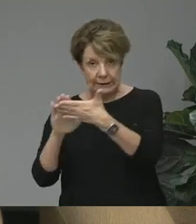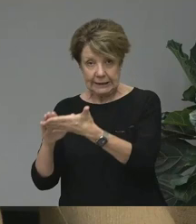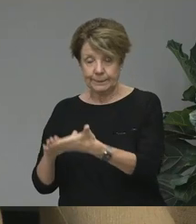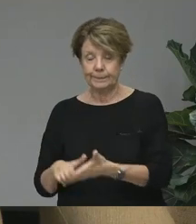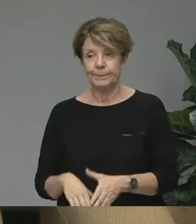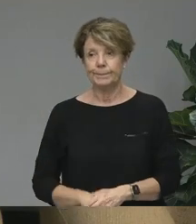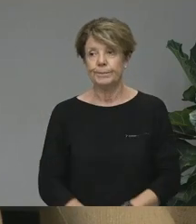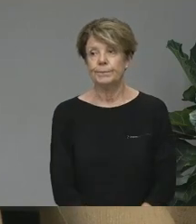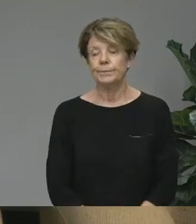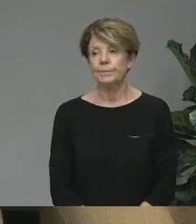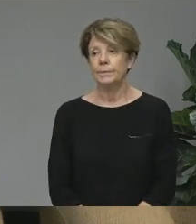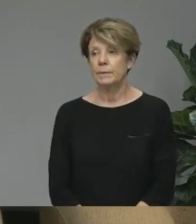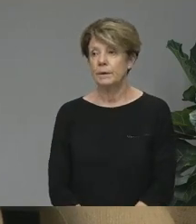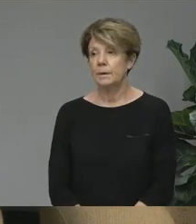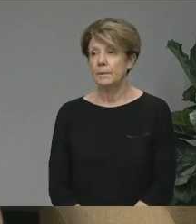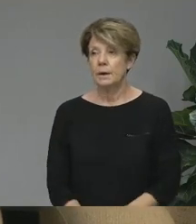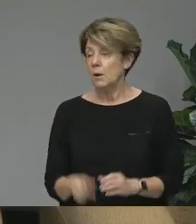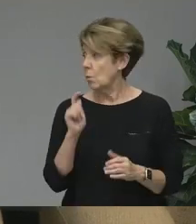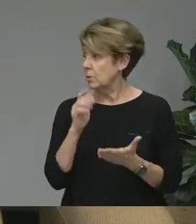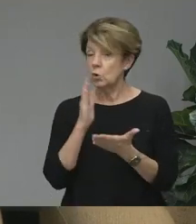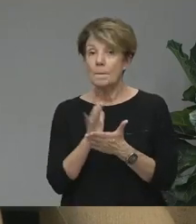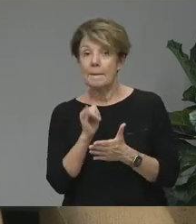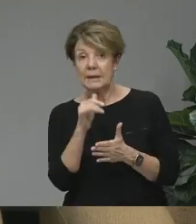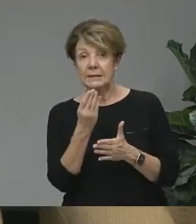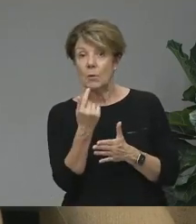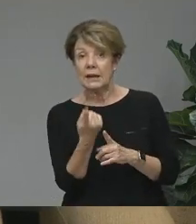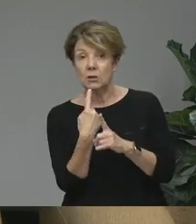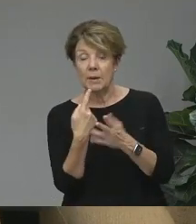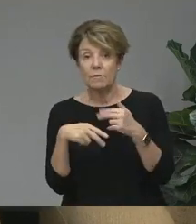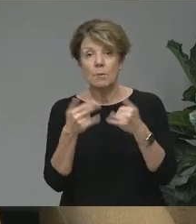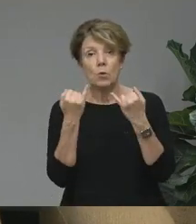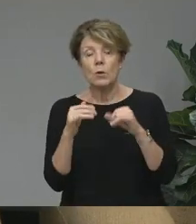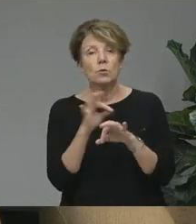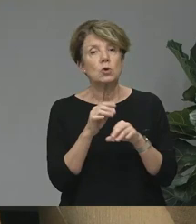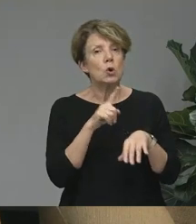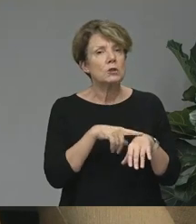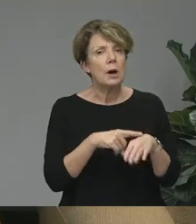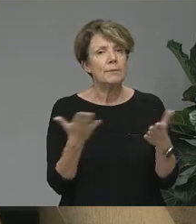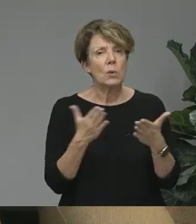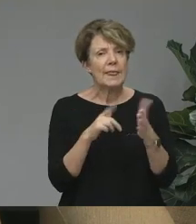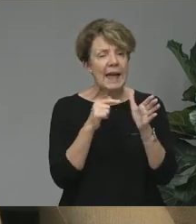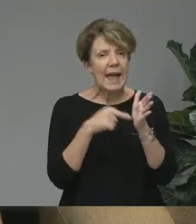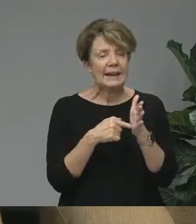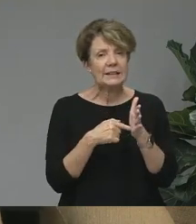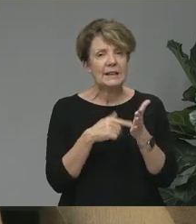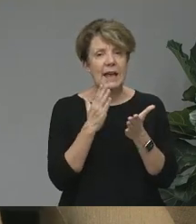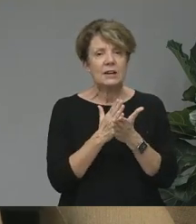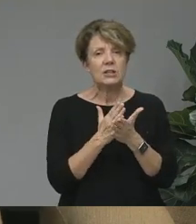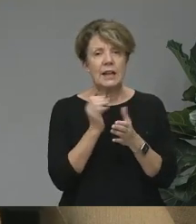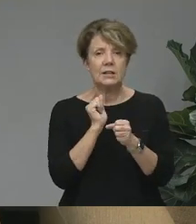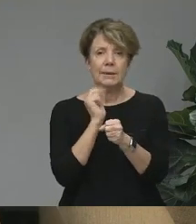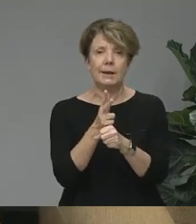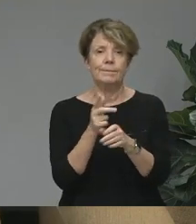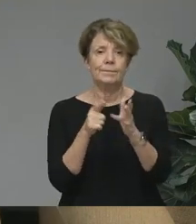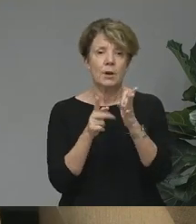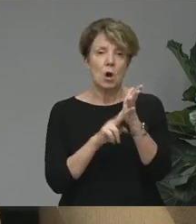However, I'm fairly certain, someone could correct me, there were no times where the Act had to be overridden.